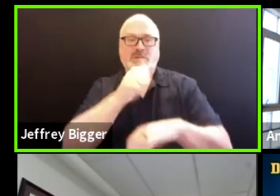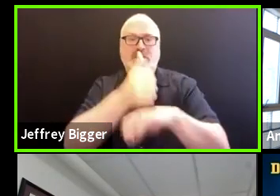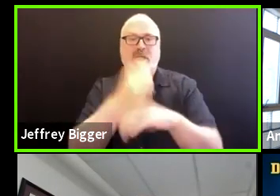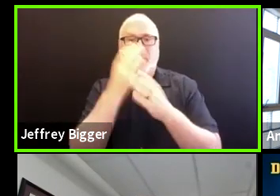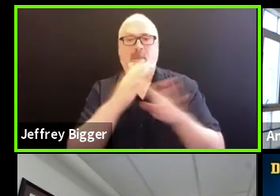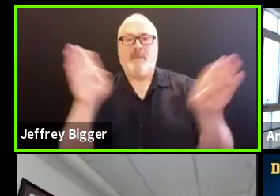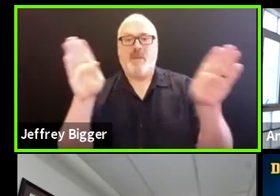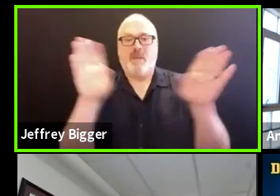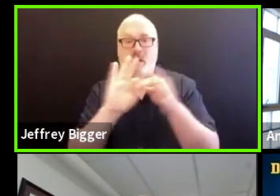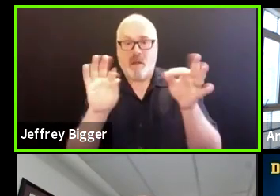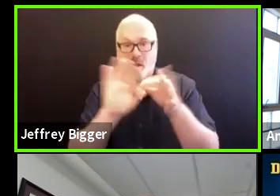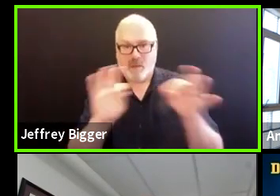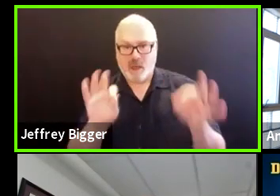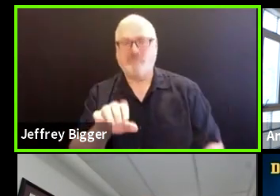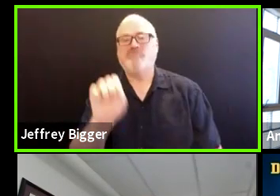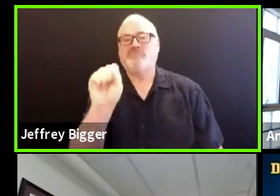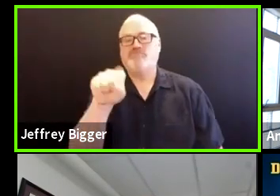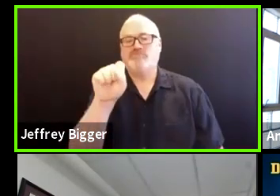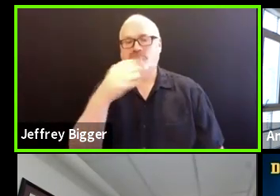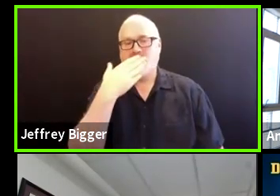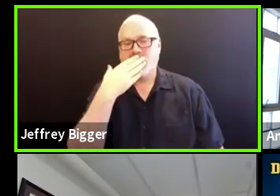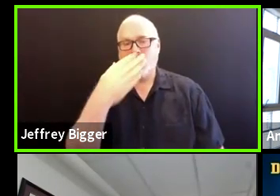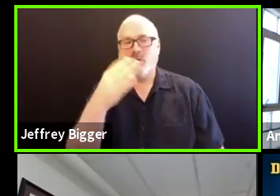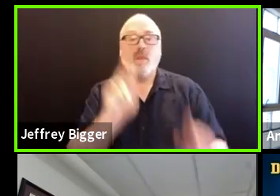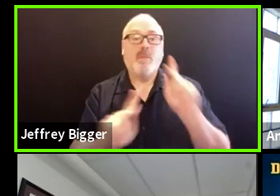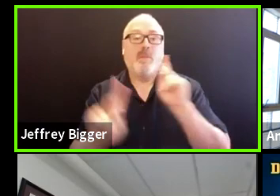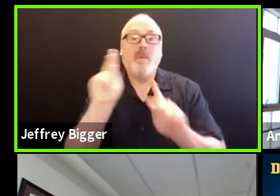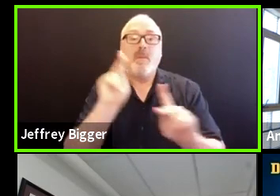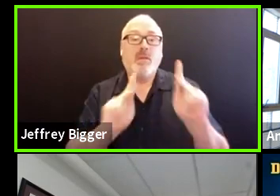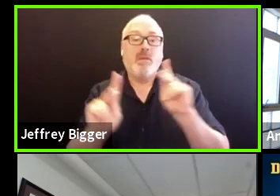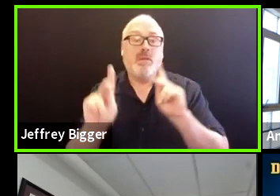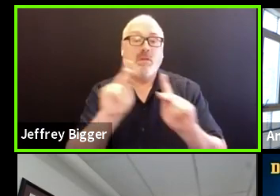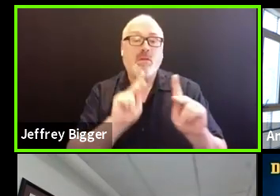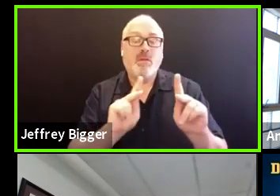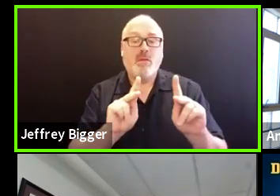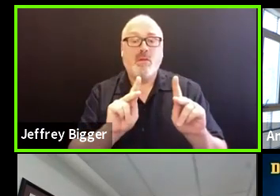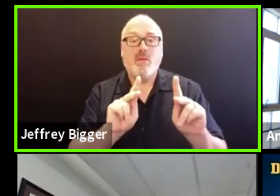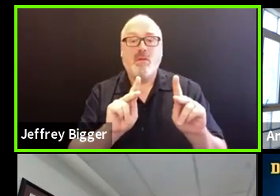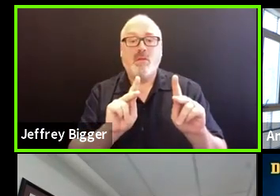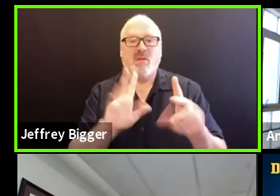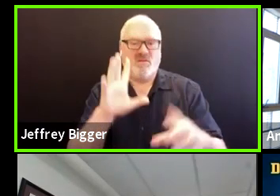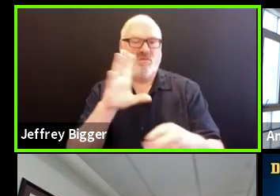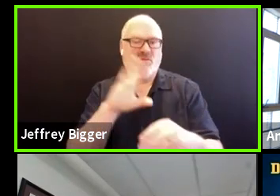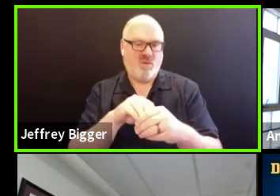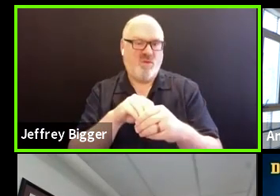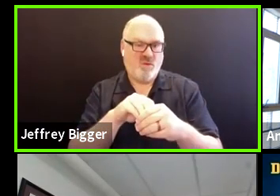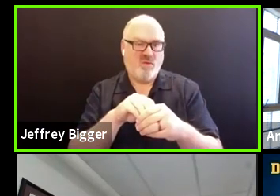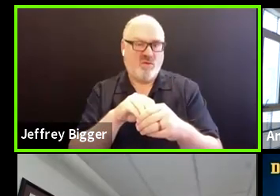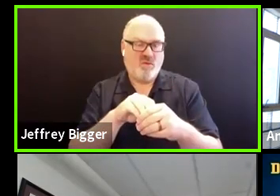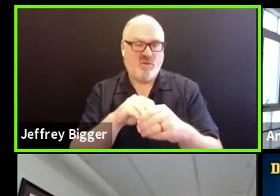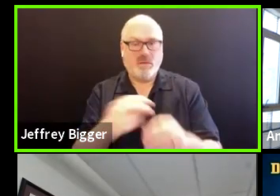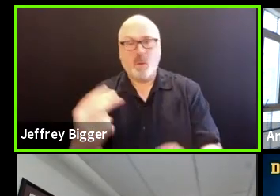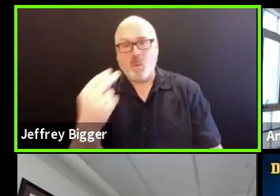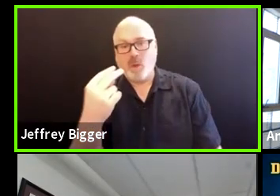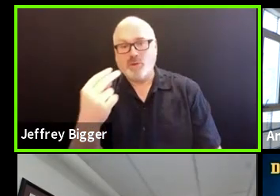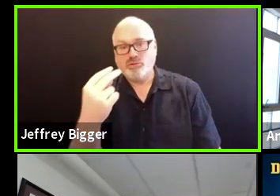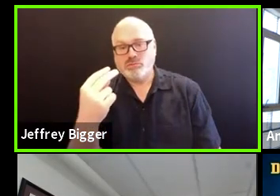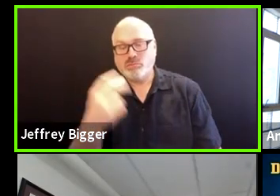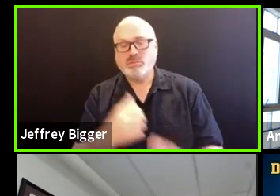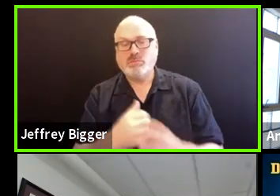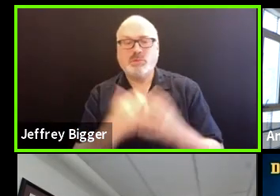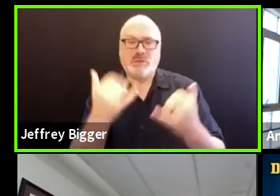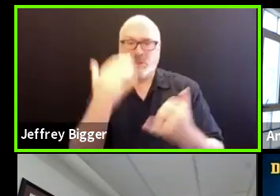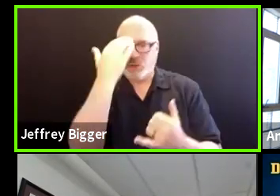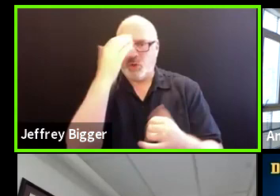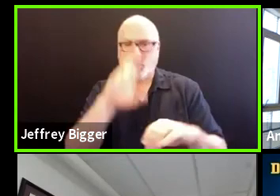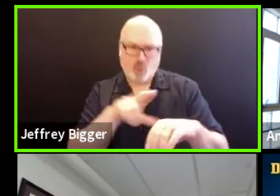thank you. For the folks that are on participating and watching this, as you know,